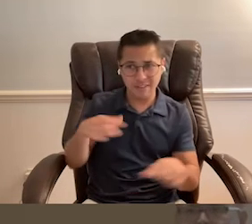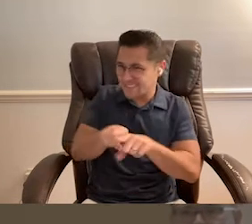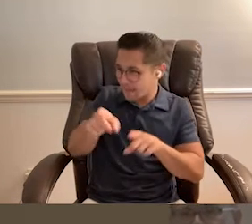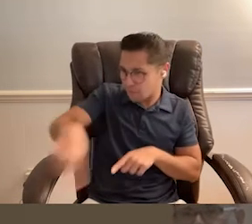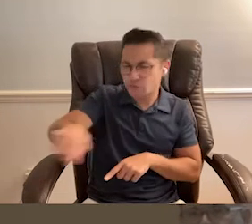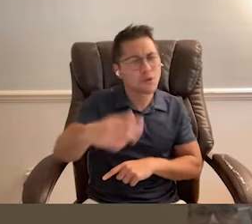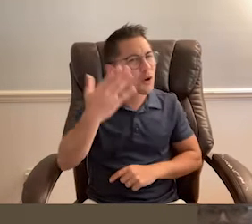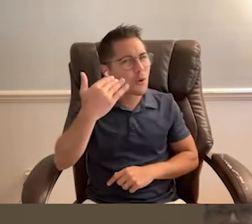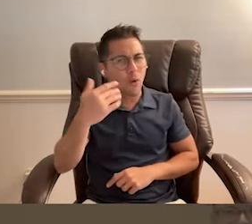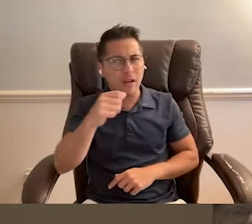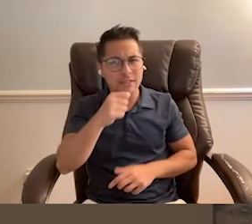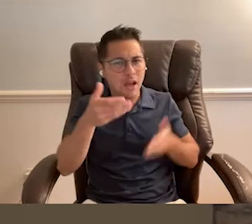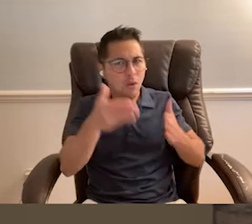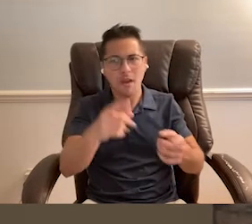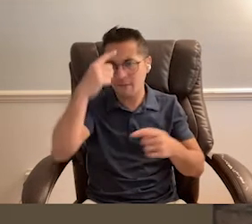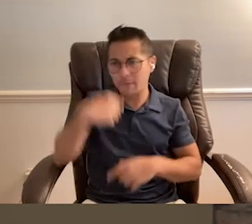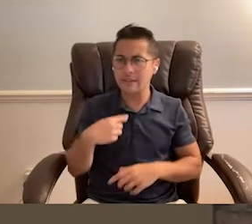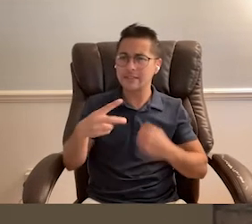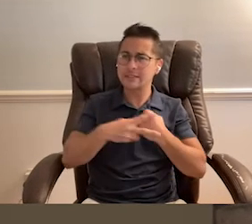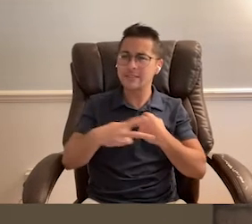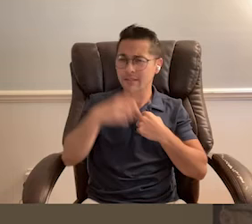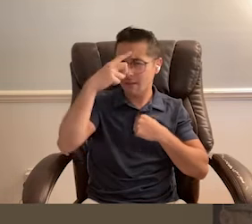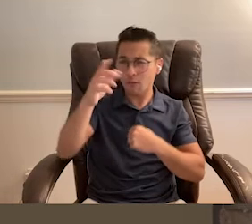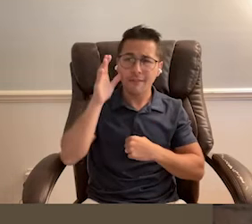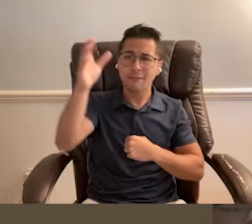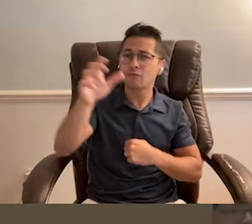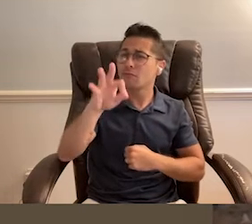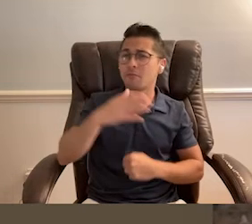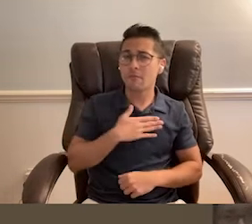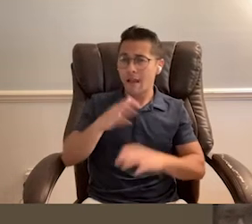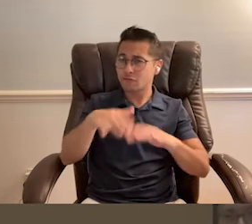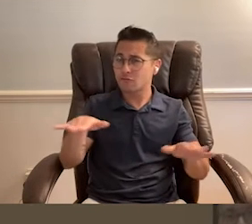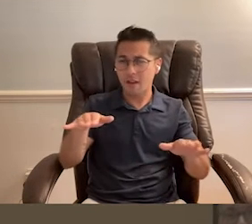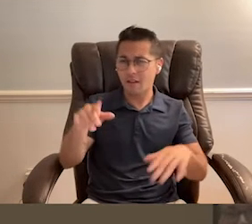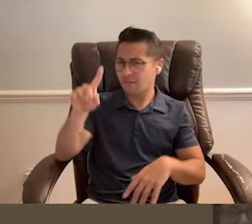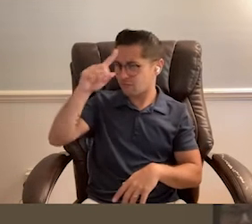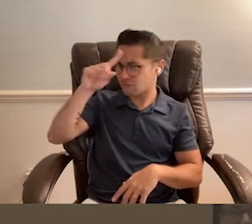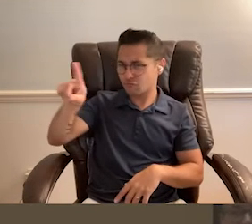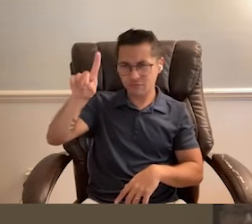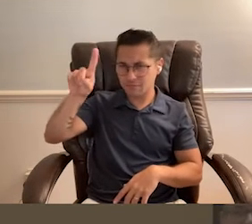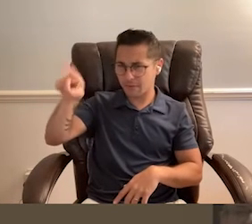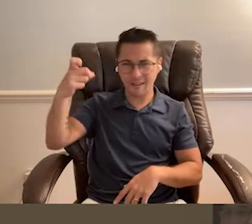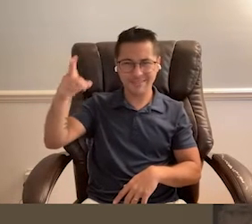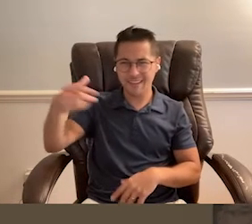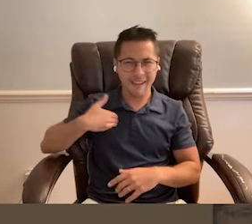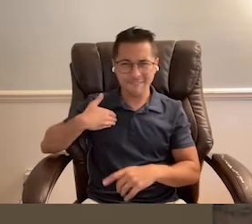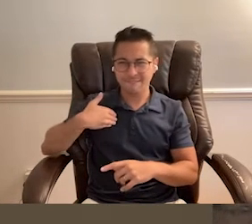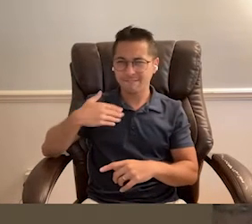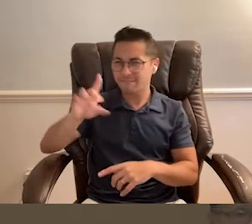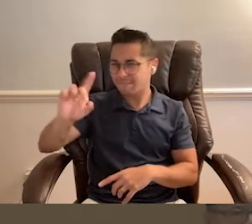the future of my child just because they have some type of diagnosis or a special need? And so through